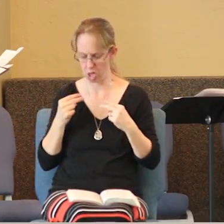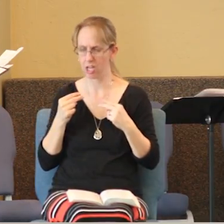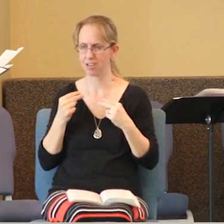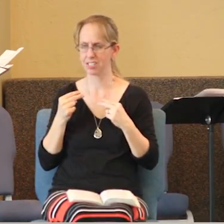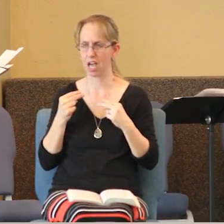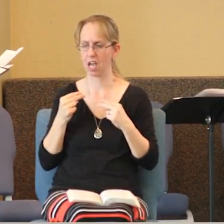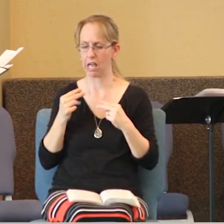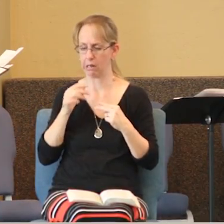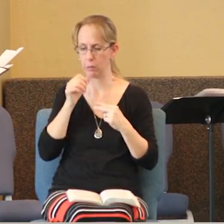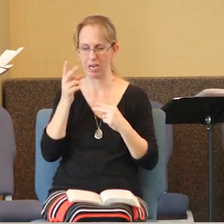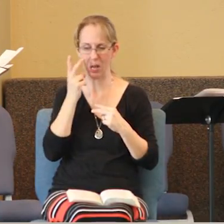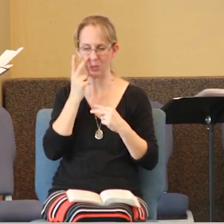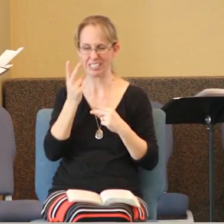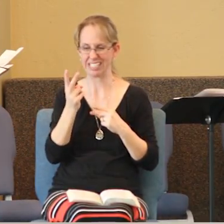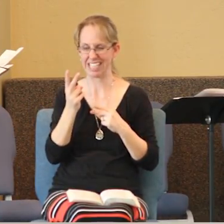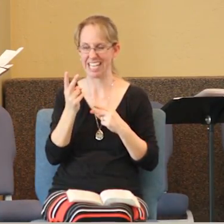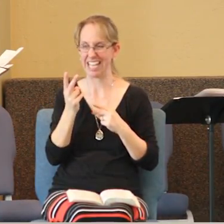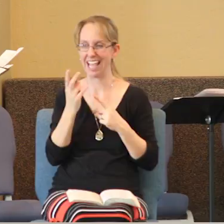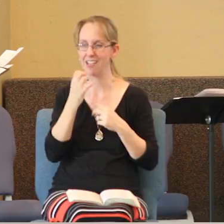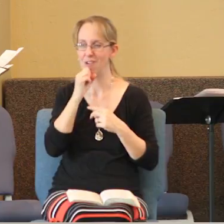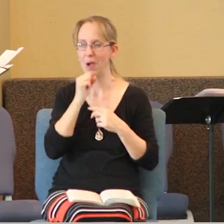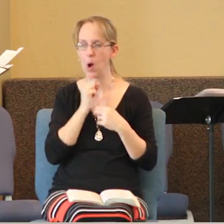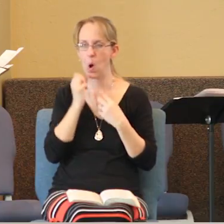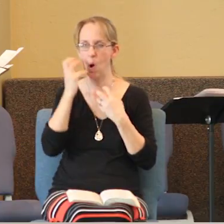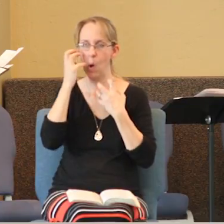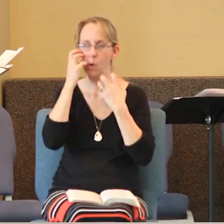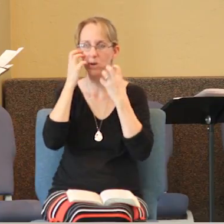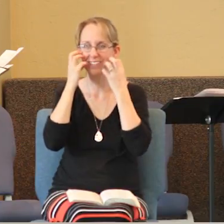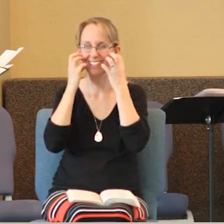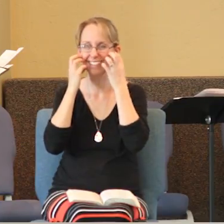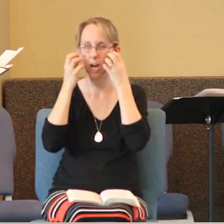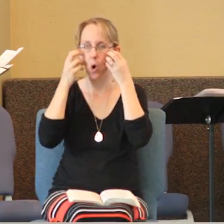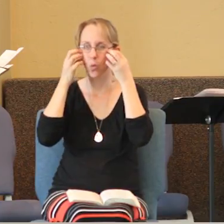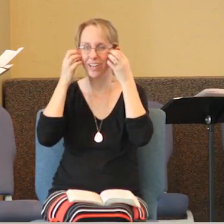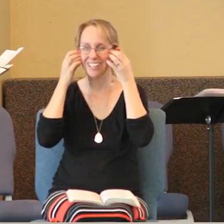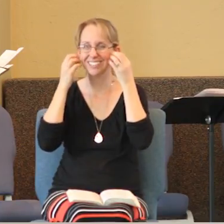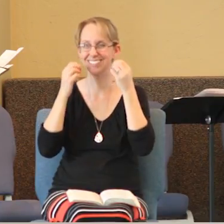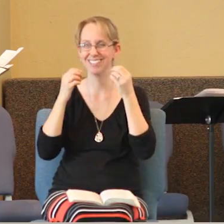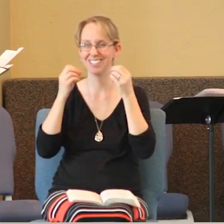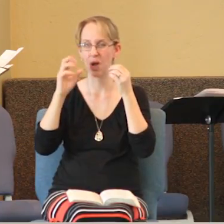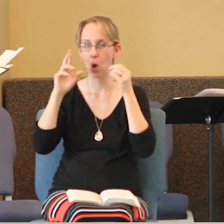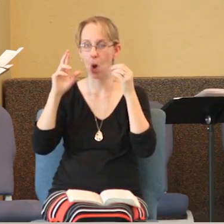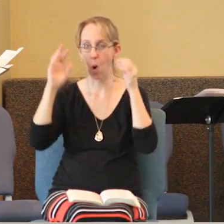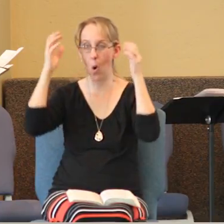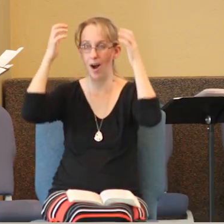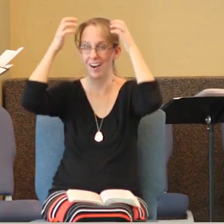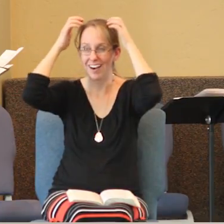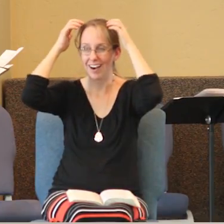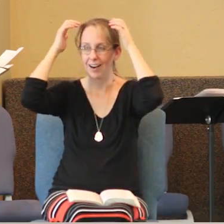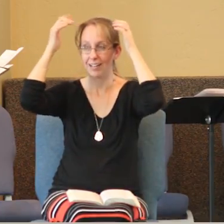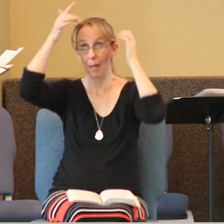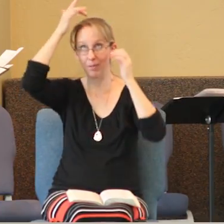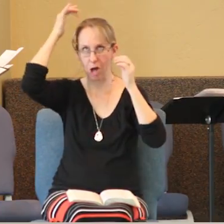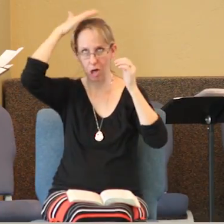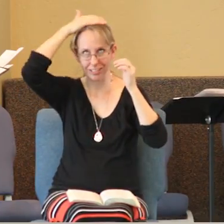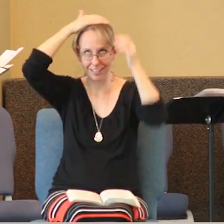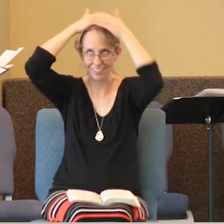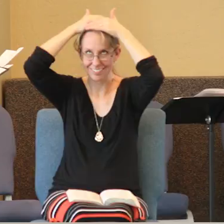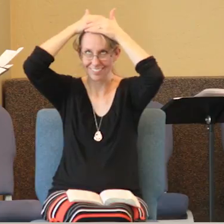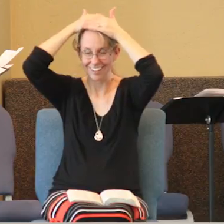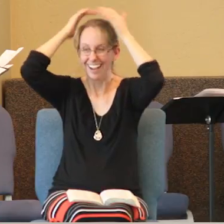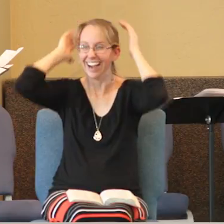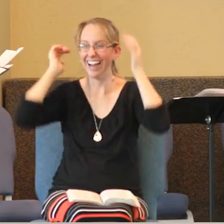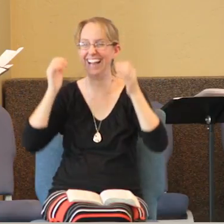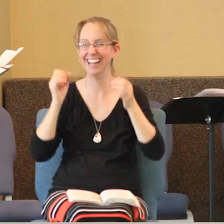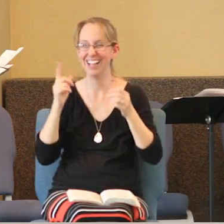when we look at ourselves in the mirror, we don't see the age wrinkles and the spots and the lack of hair or the graying hair. For you that are blessed with hair,